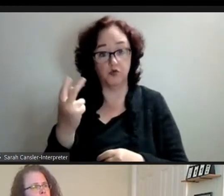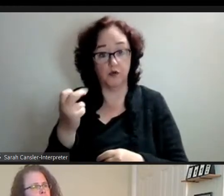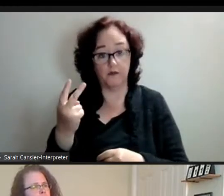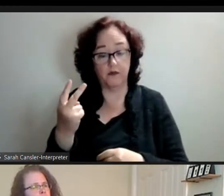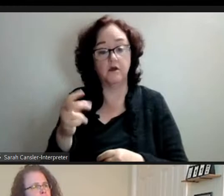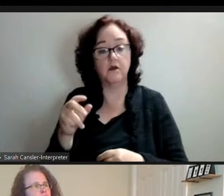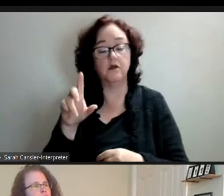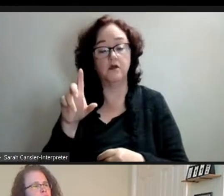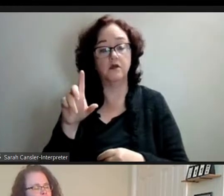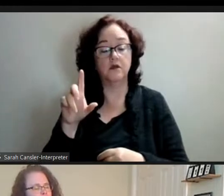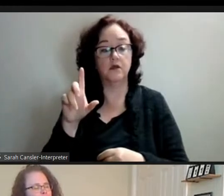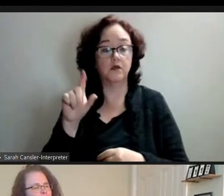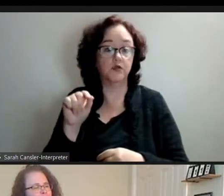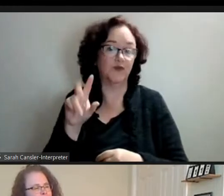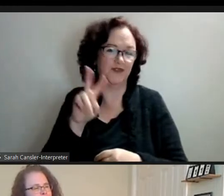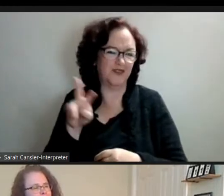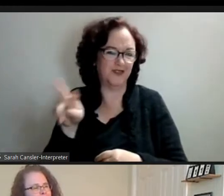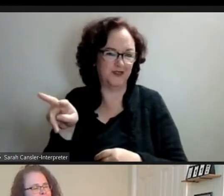2022, sorry.